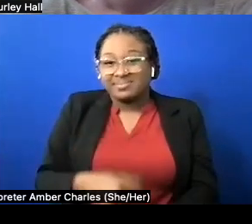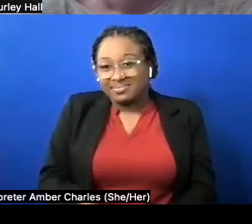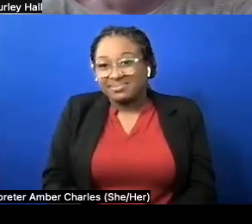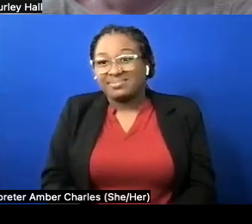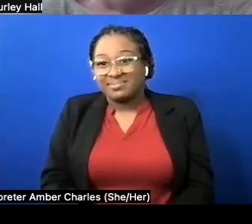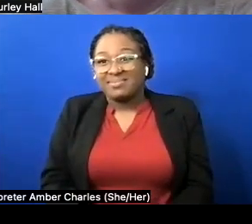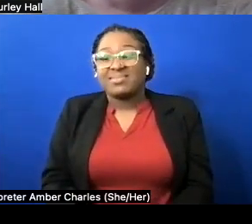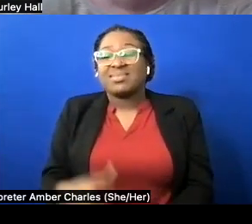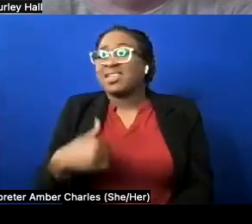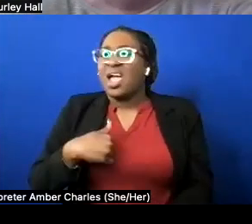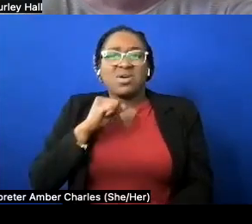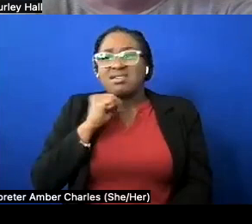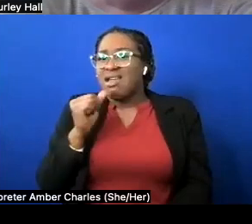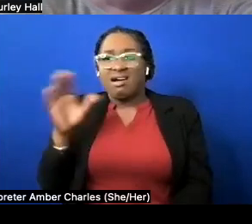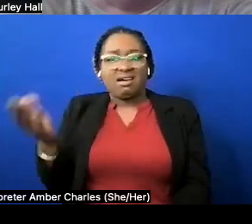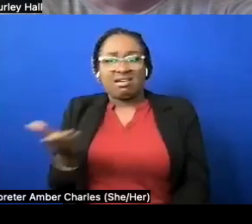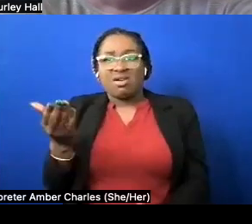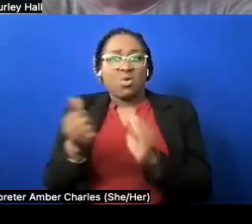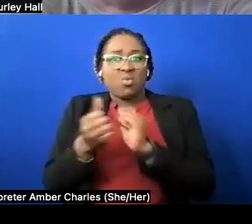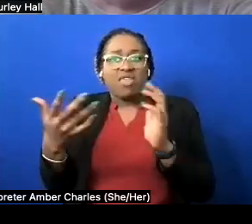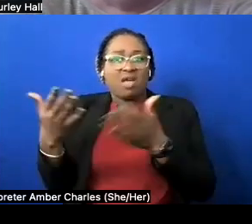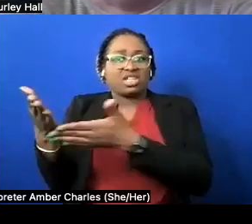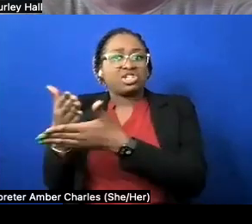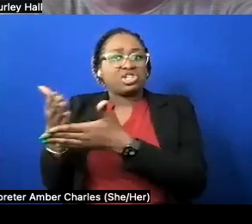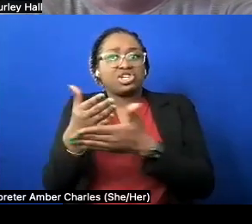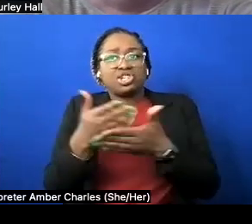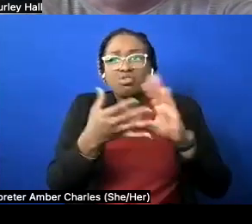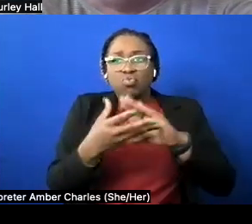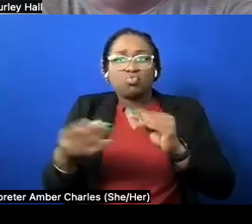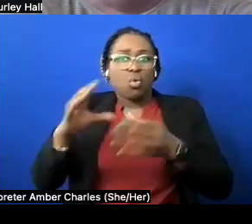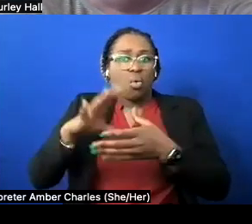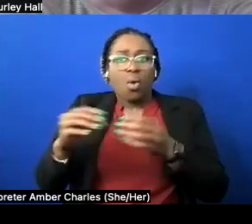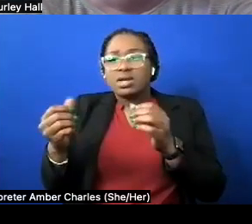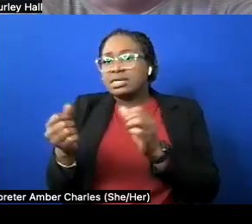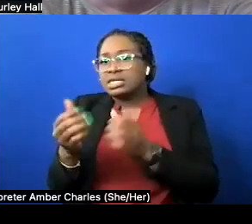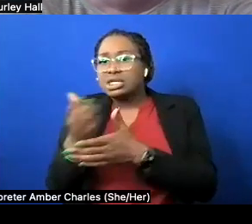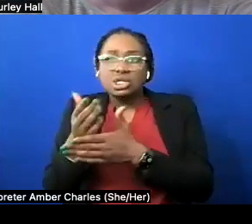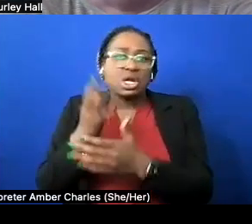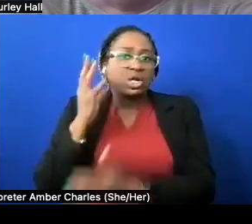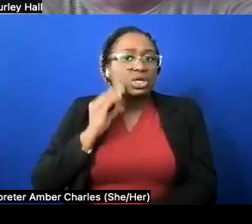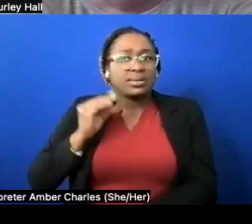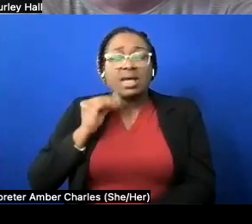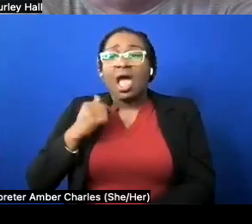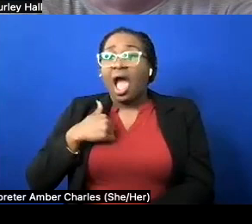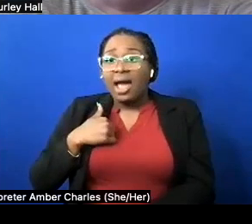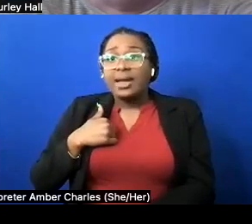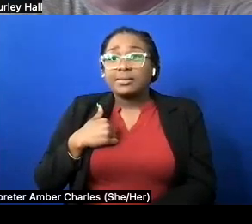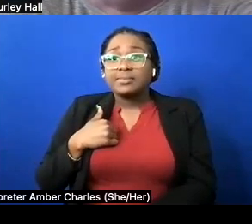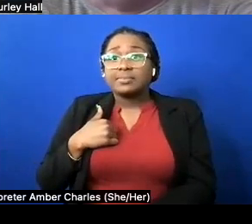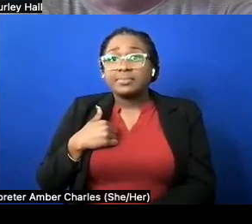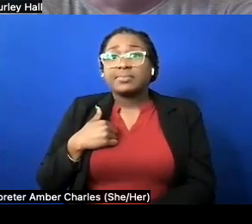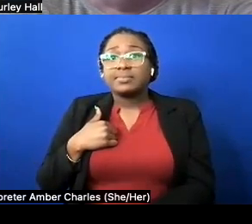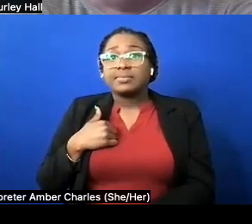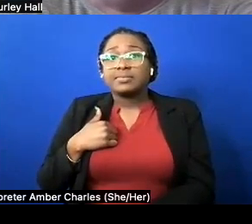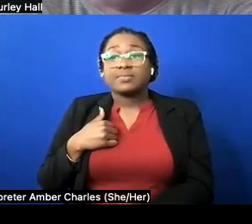And I would not be here without these shared stories and experiences. I am holding on because of